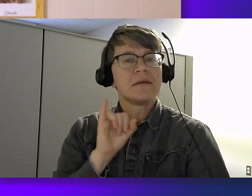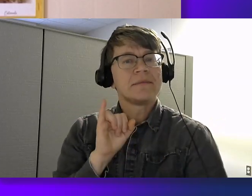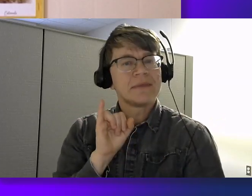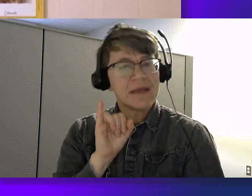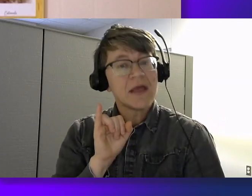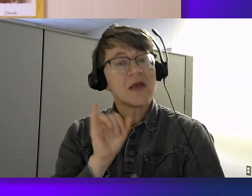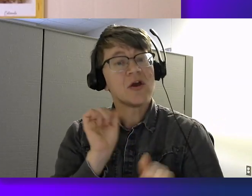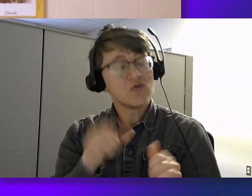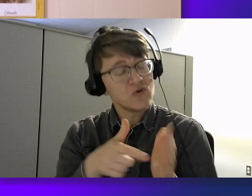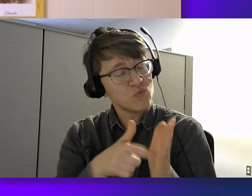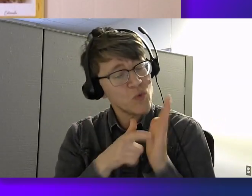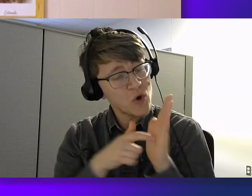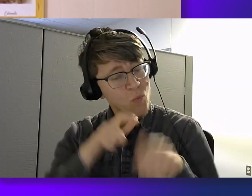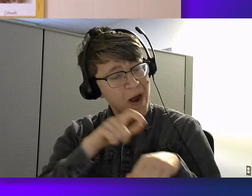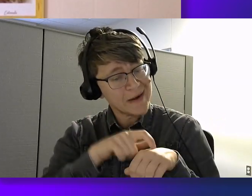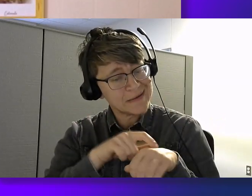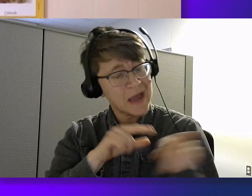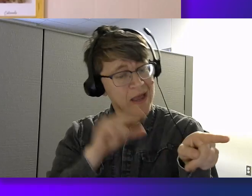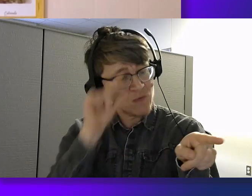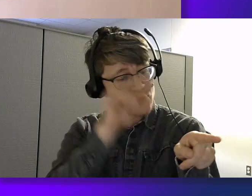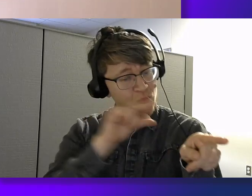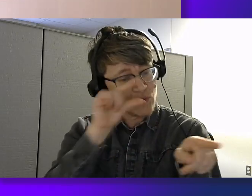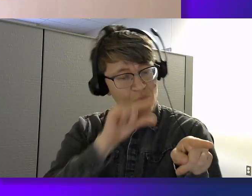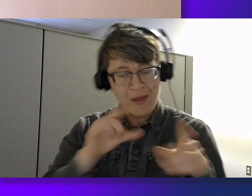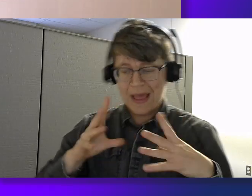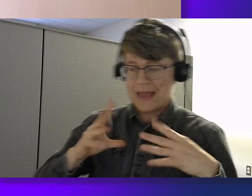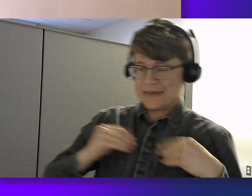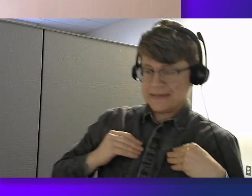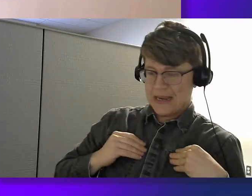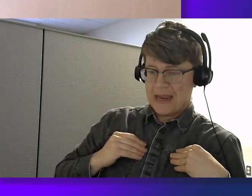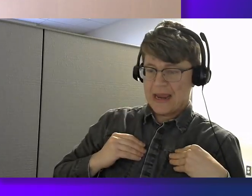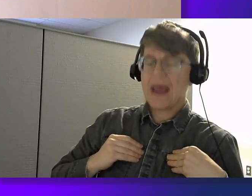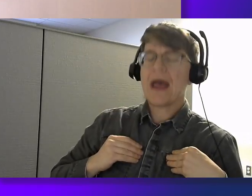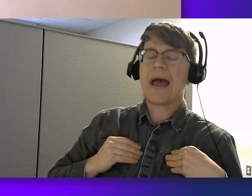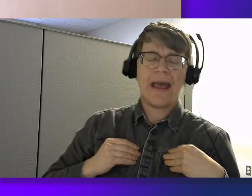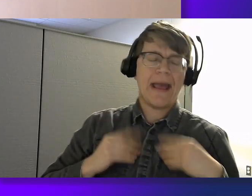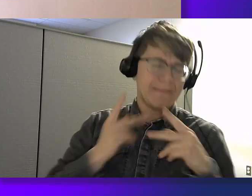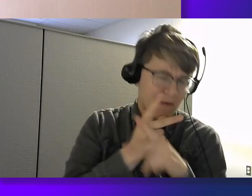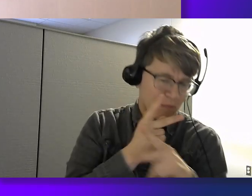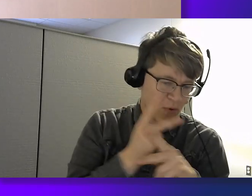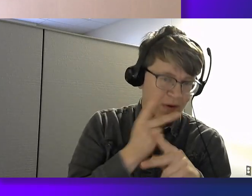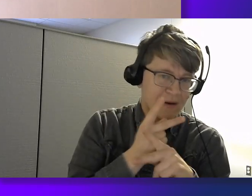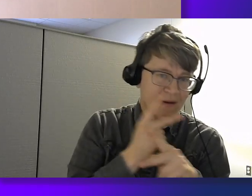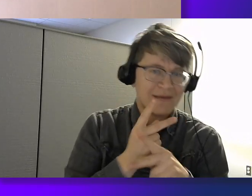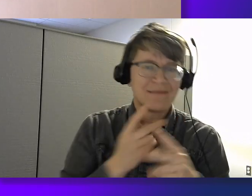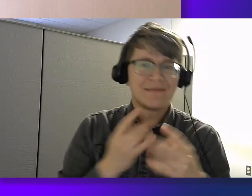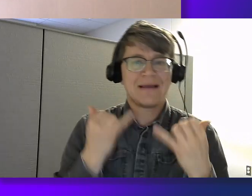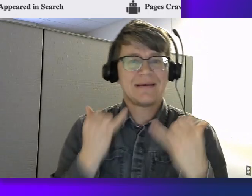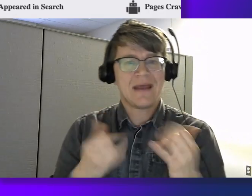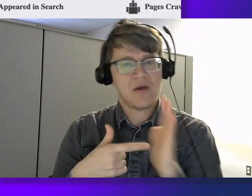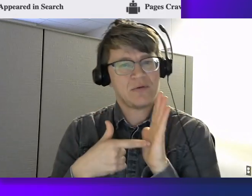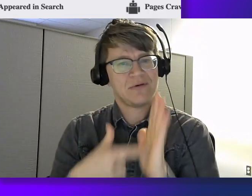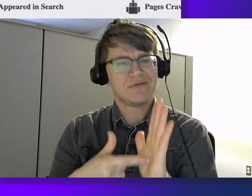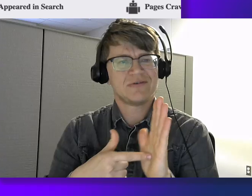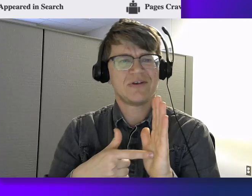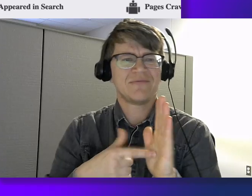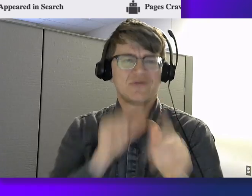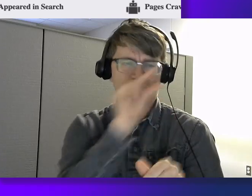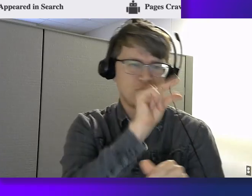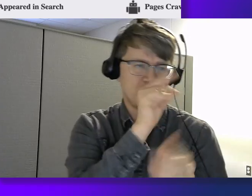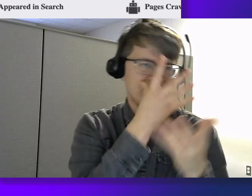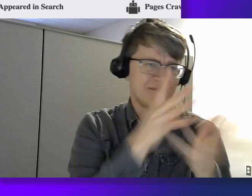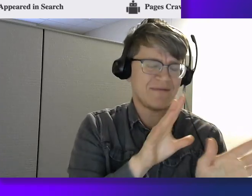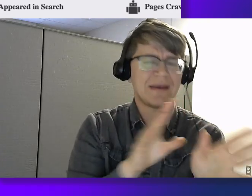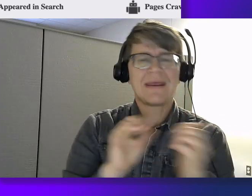Give it time. Google will eventually accept it. Now, let's walk through how to submit a sitemap to Bing or Yahoo. First, sign into